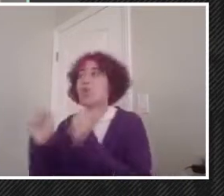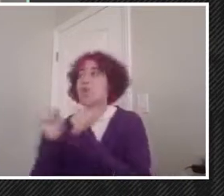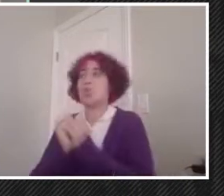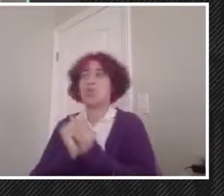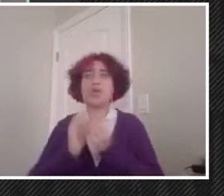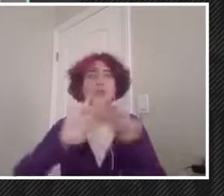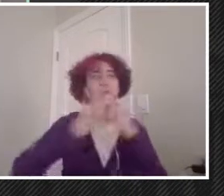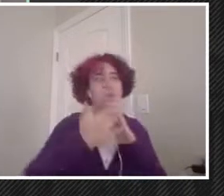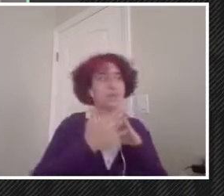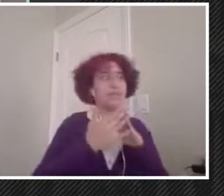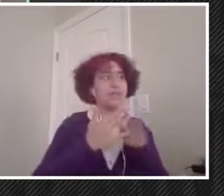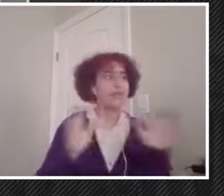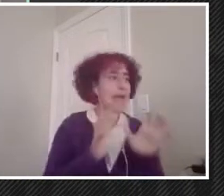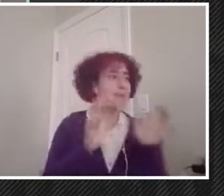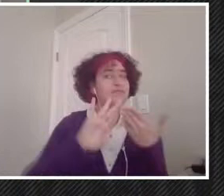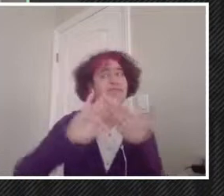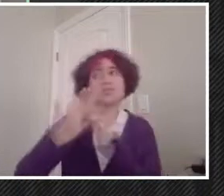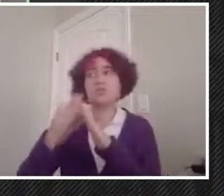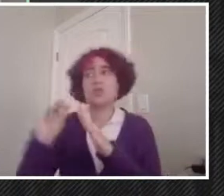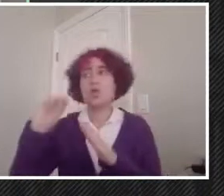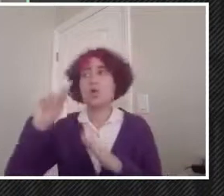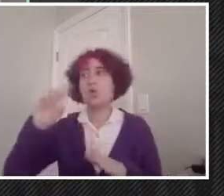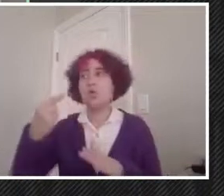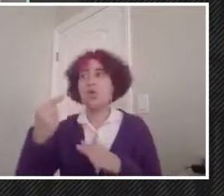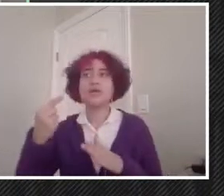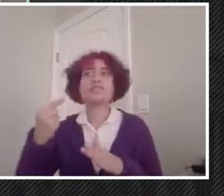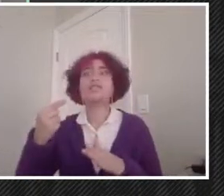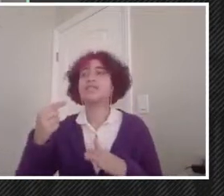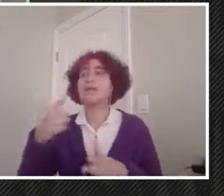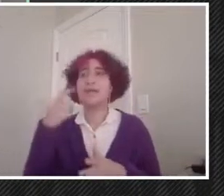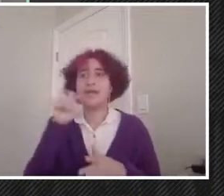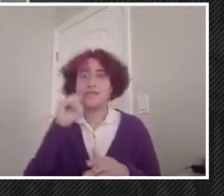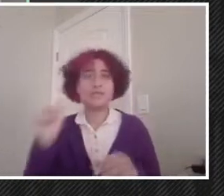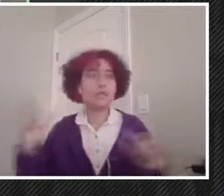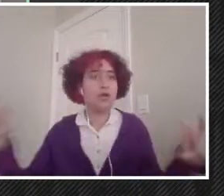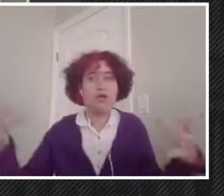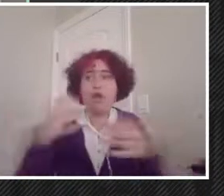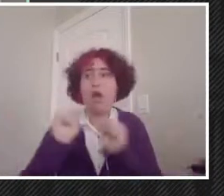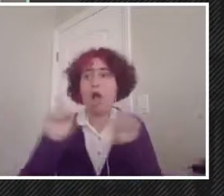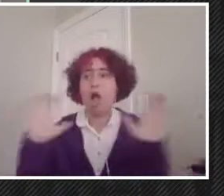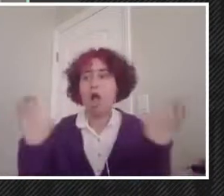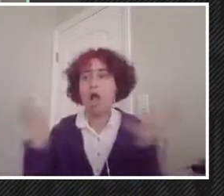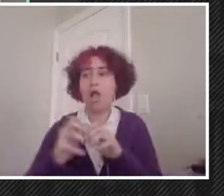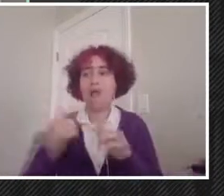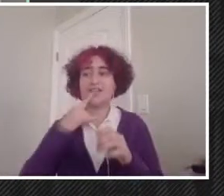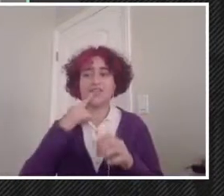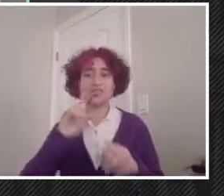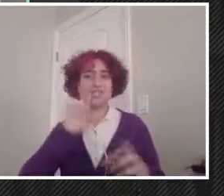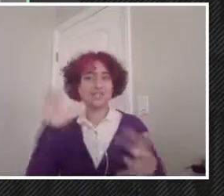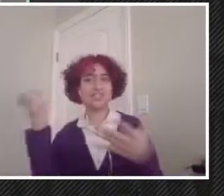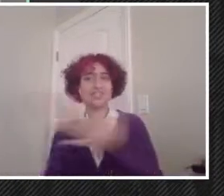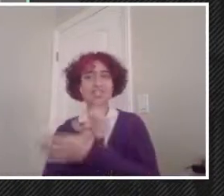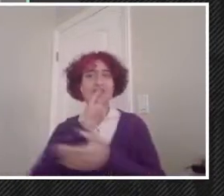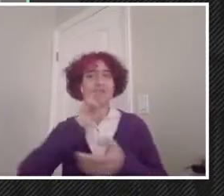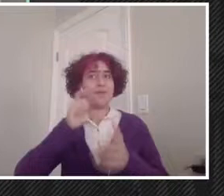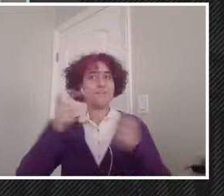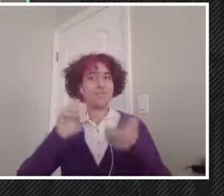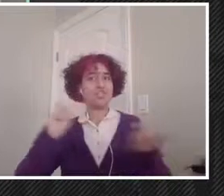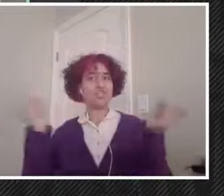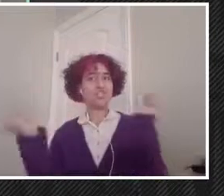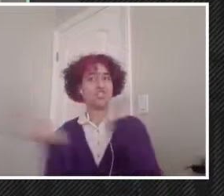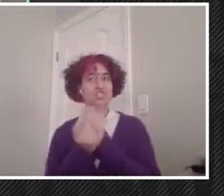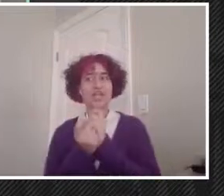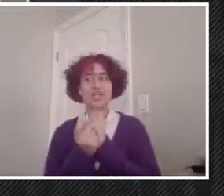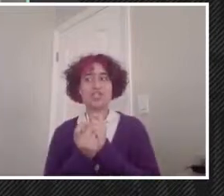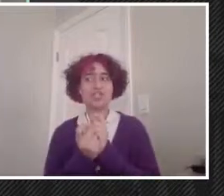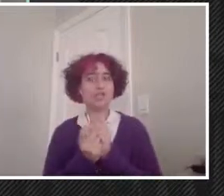going to take all of us to achieve the type of major change and swift policy agenda that